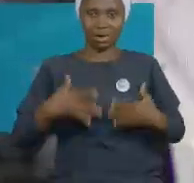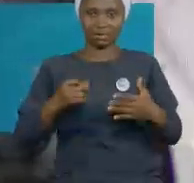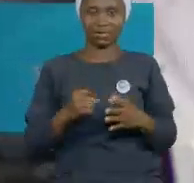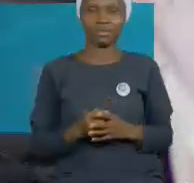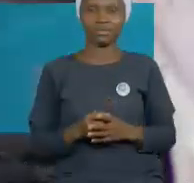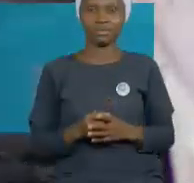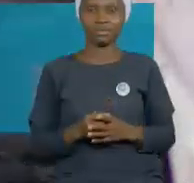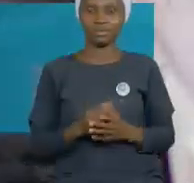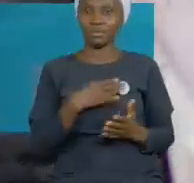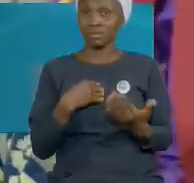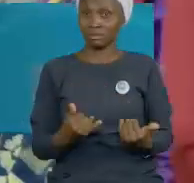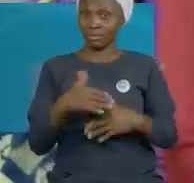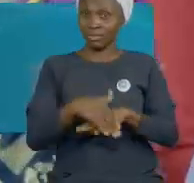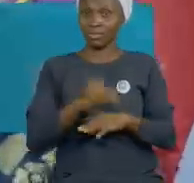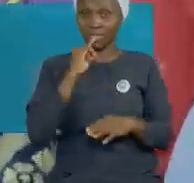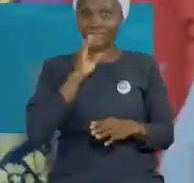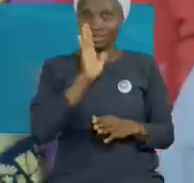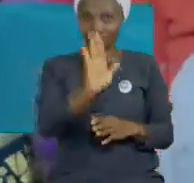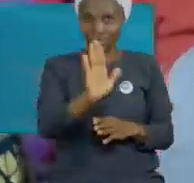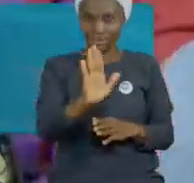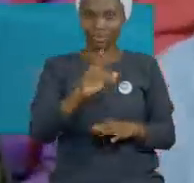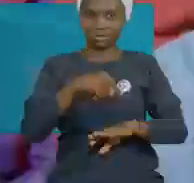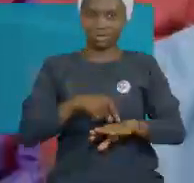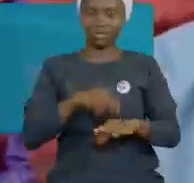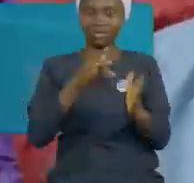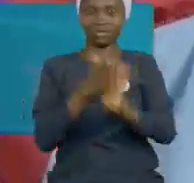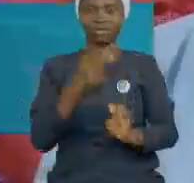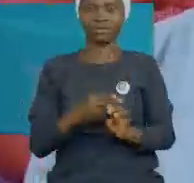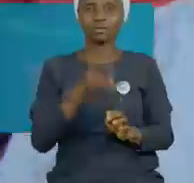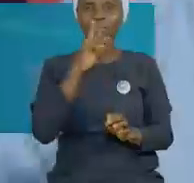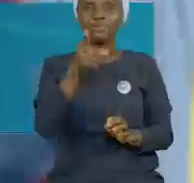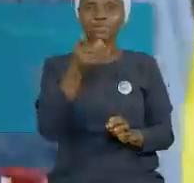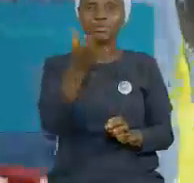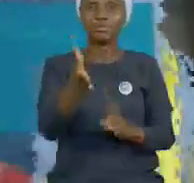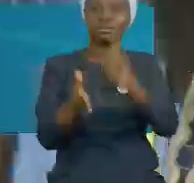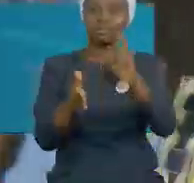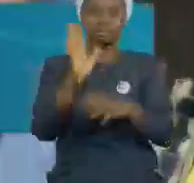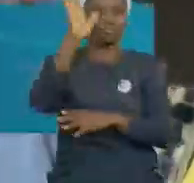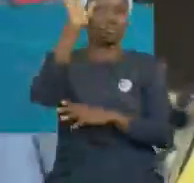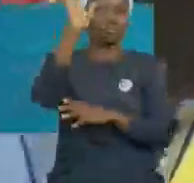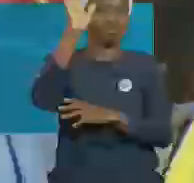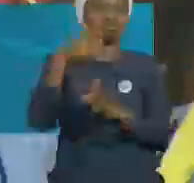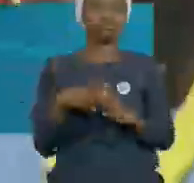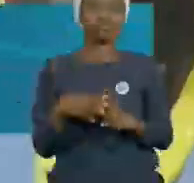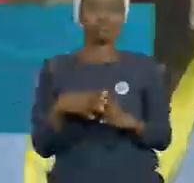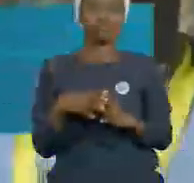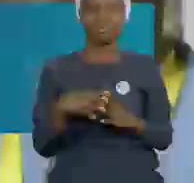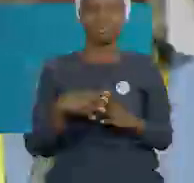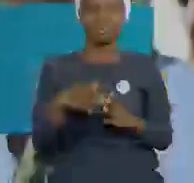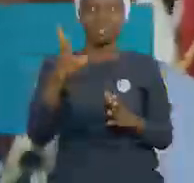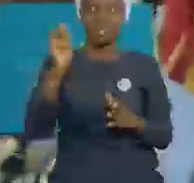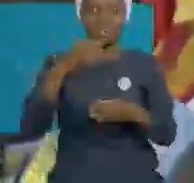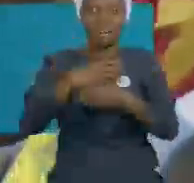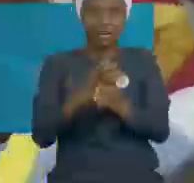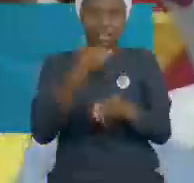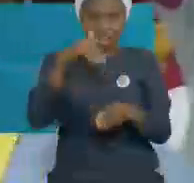And tonight is your night. Where are you? He'll do that recreation in your life